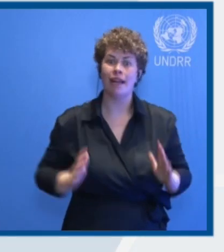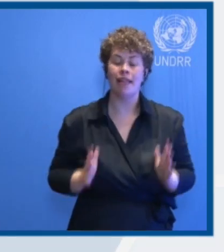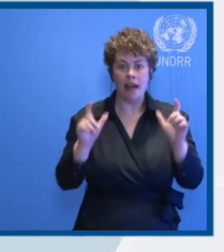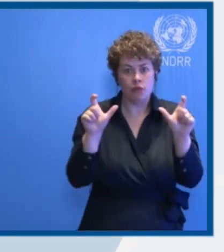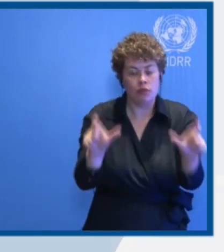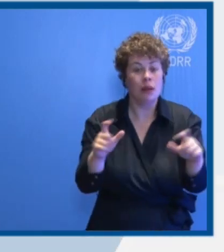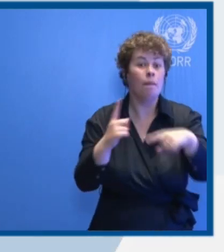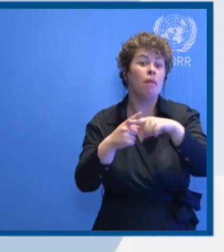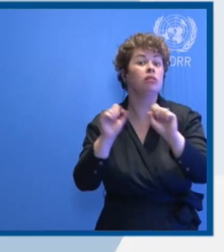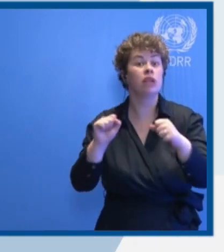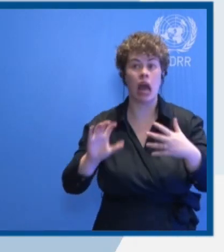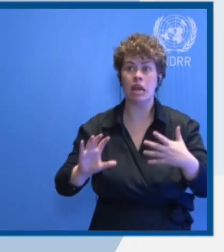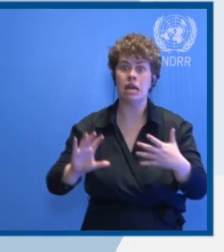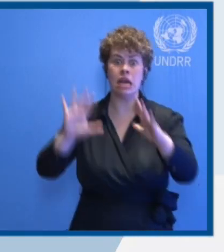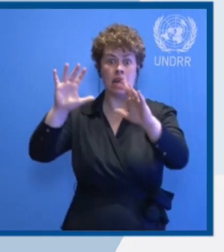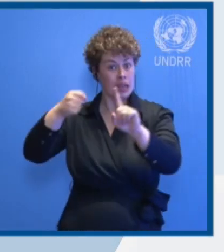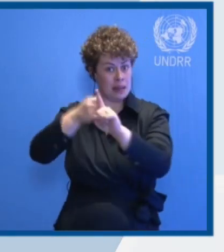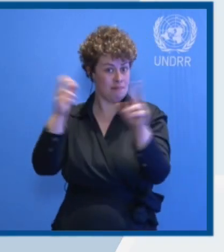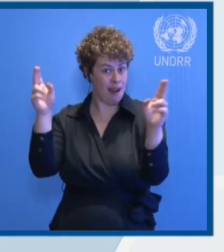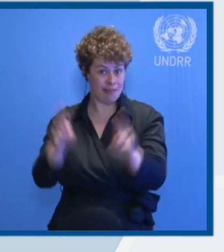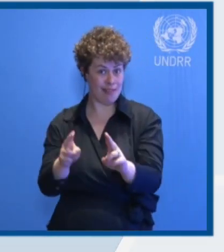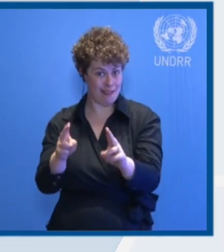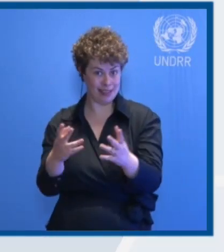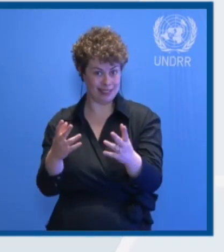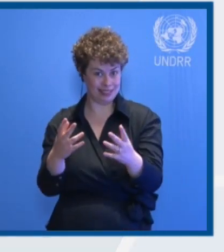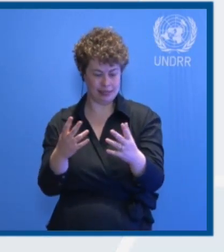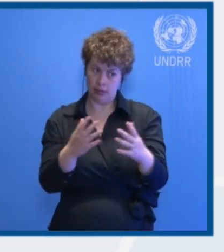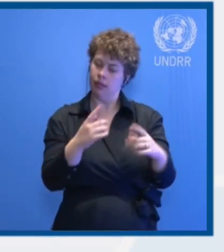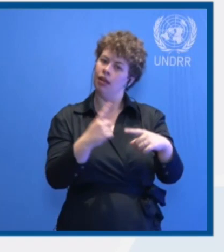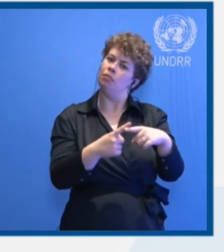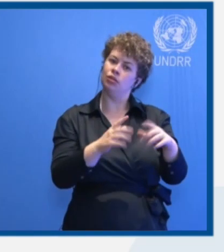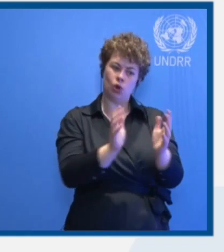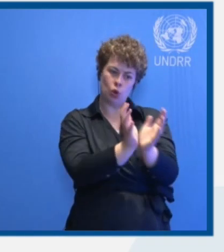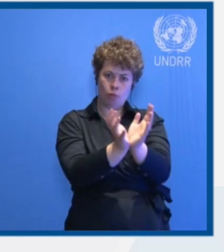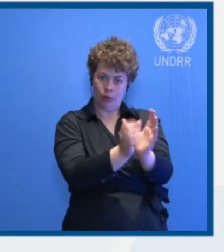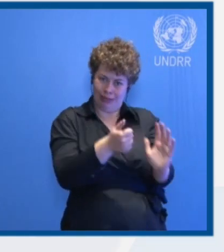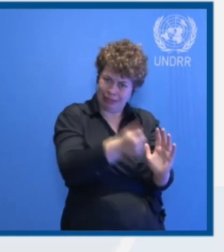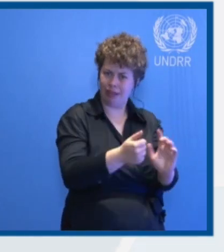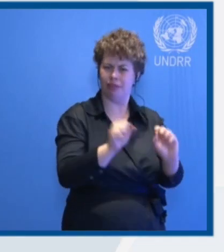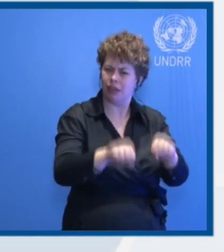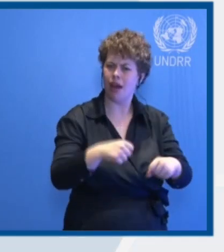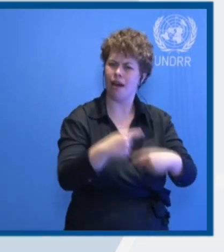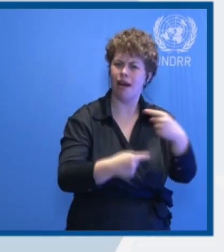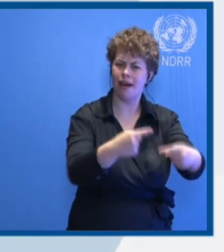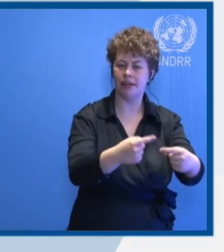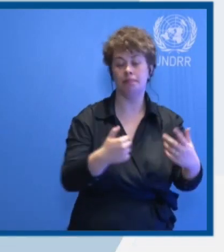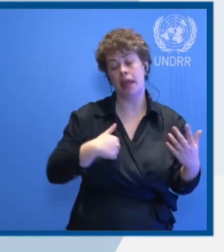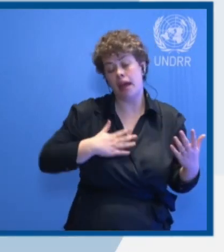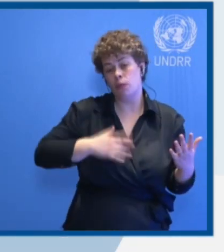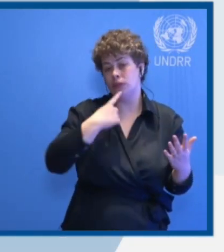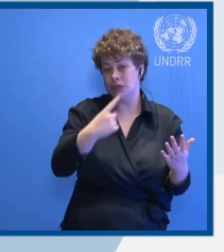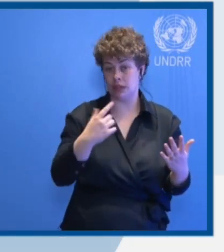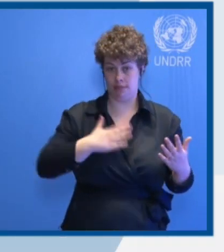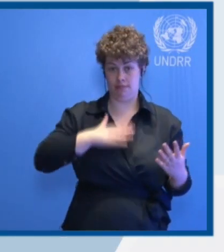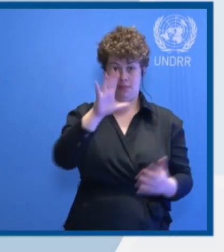most basic community level. And I just want to also bring your attention to what we are doing in Africa in the Great Green